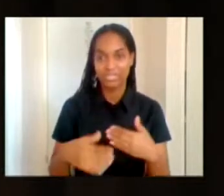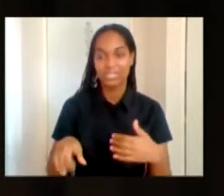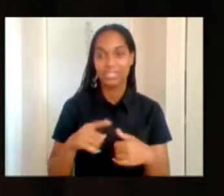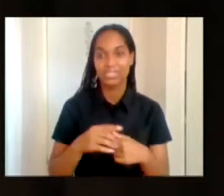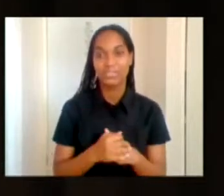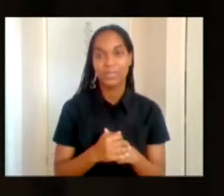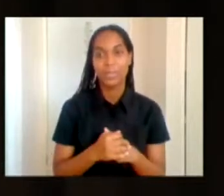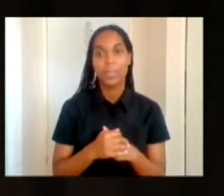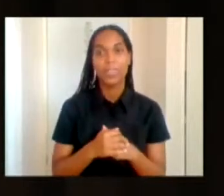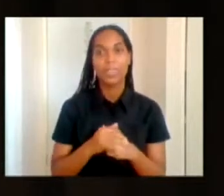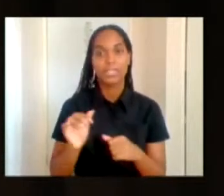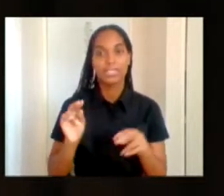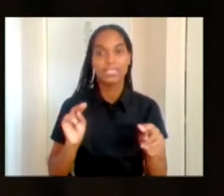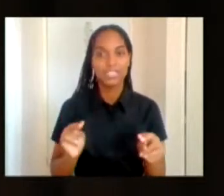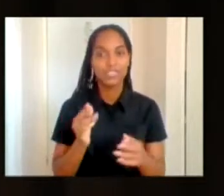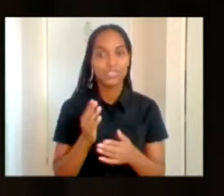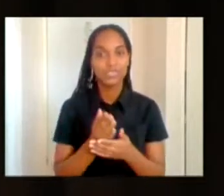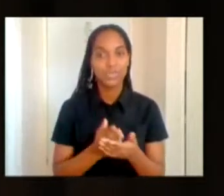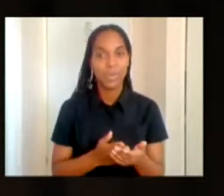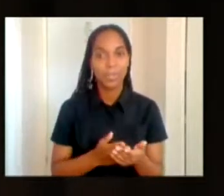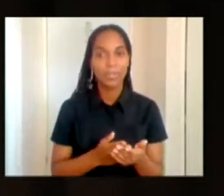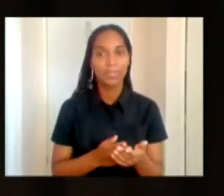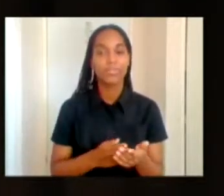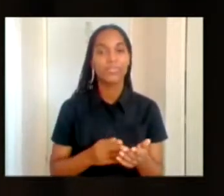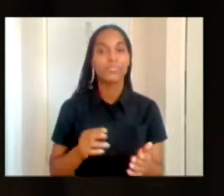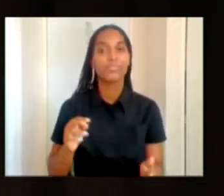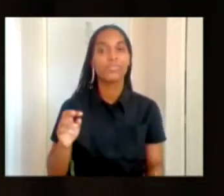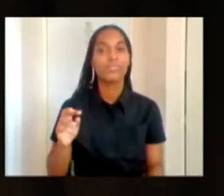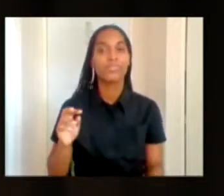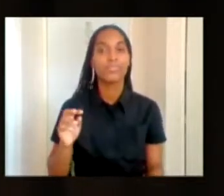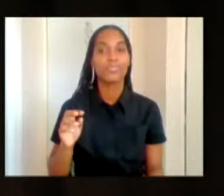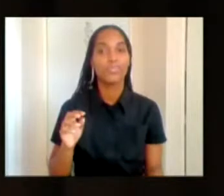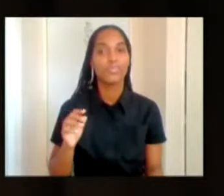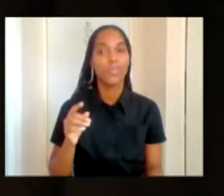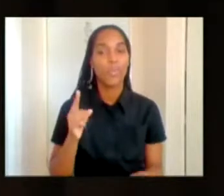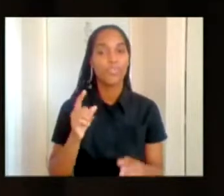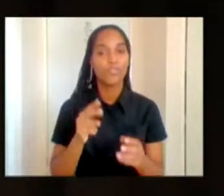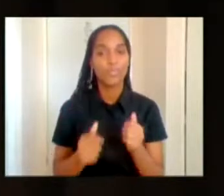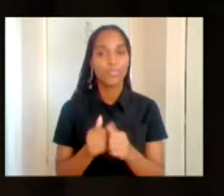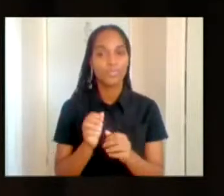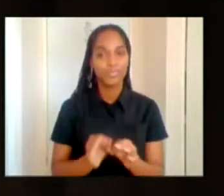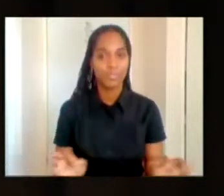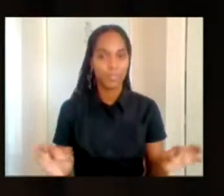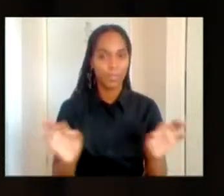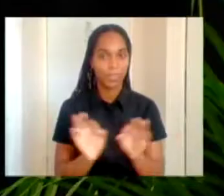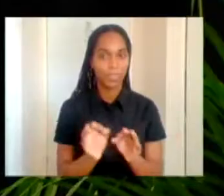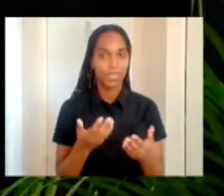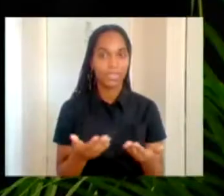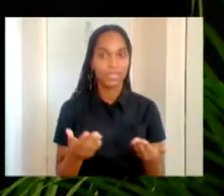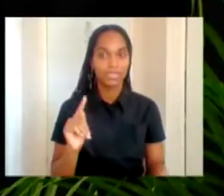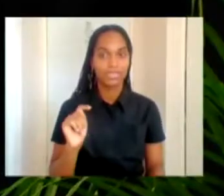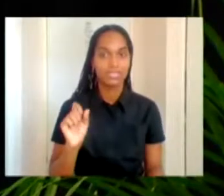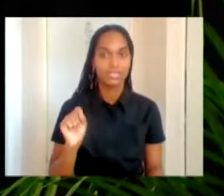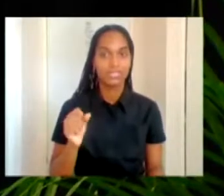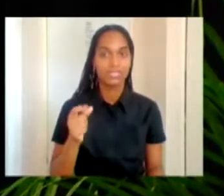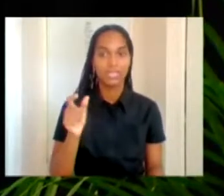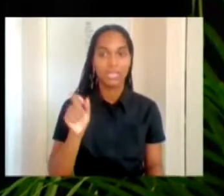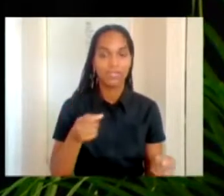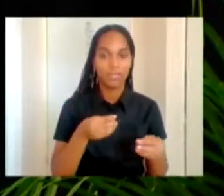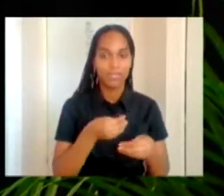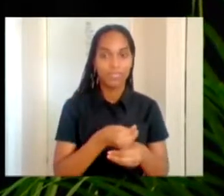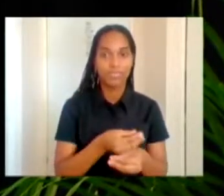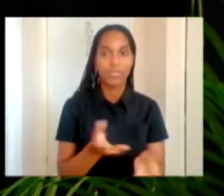bits needs some kind of, reference clock. So one of the important thing, MPEG-2TS has tried to provide is, reference